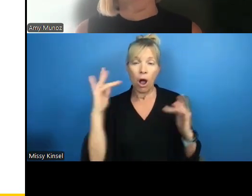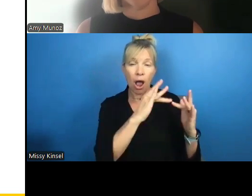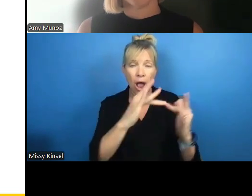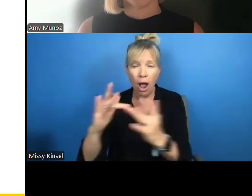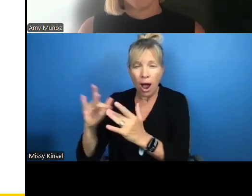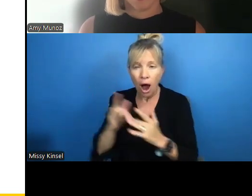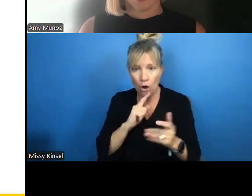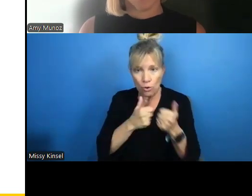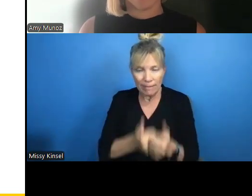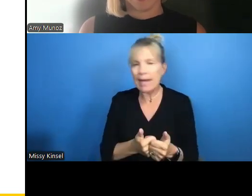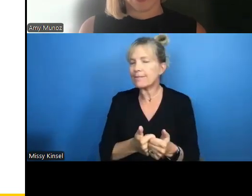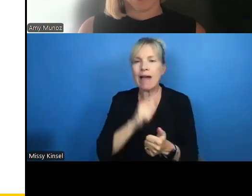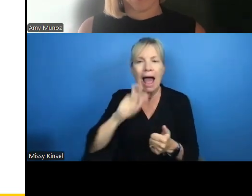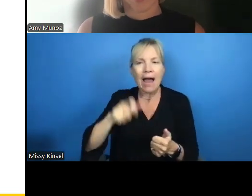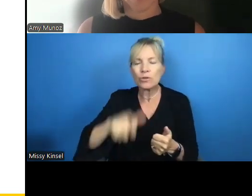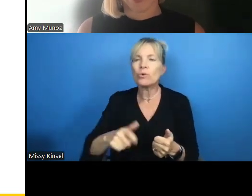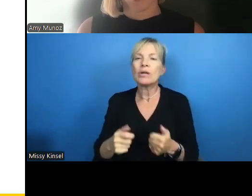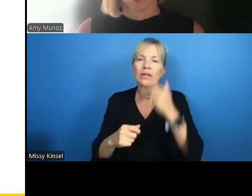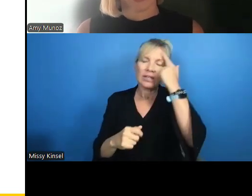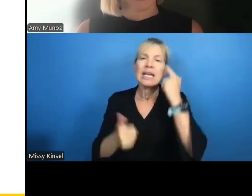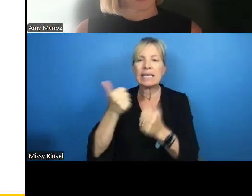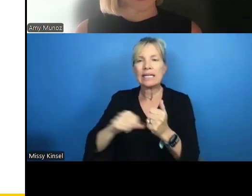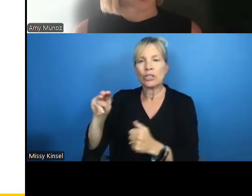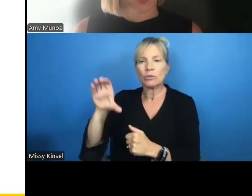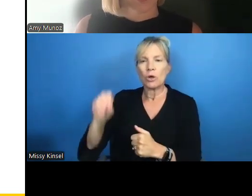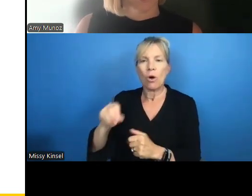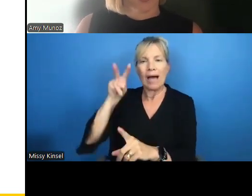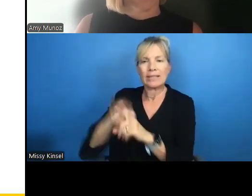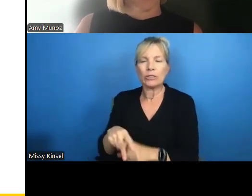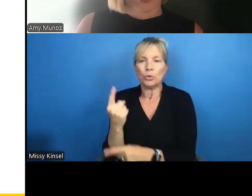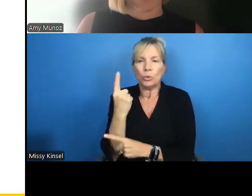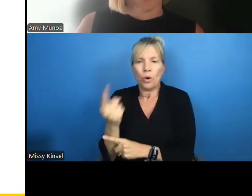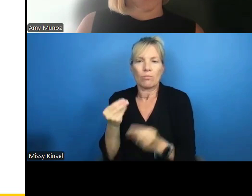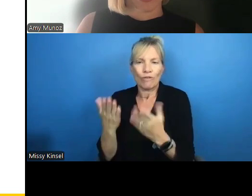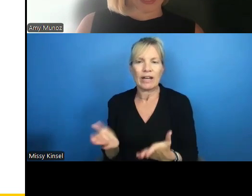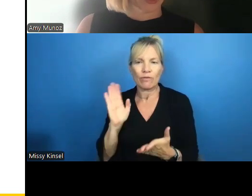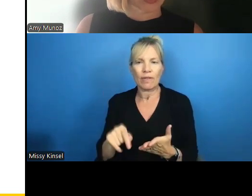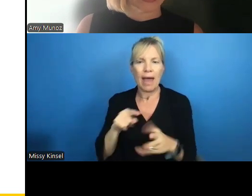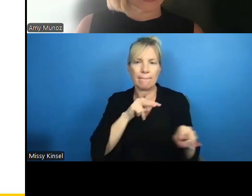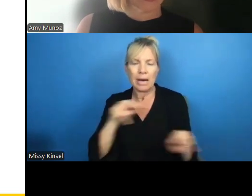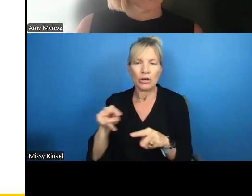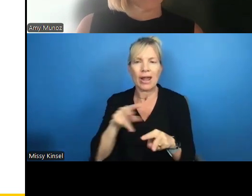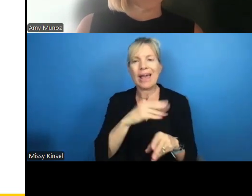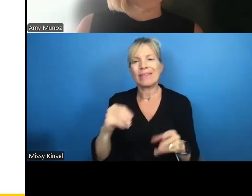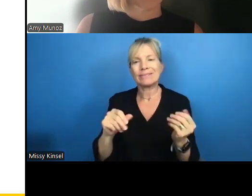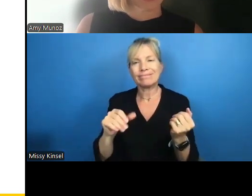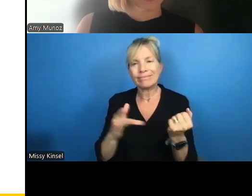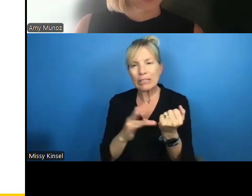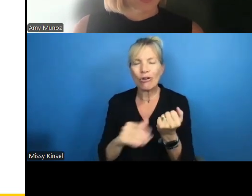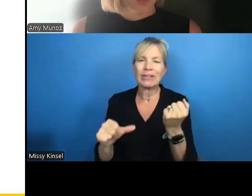their compliance. Each MCO was only assigned to one provider for that monitoring and technical